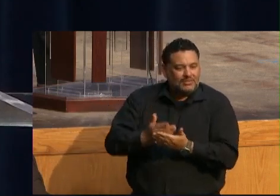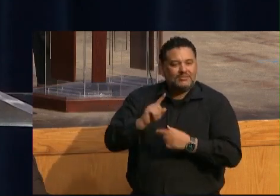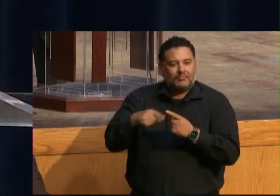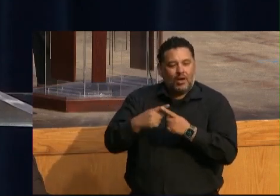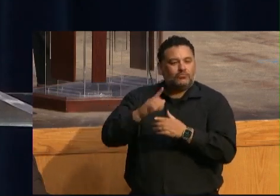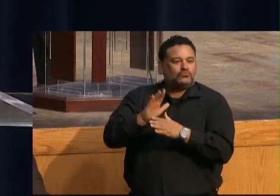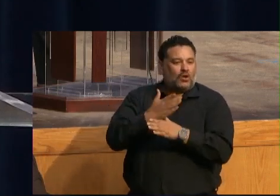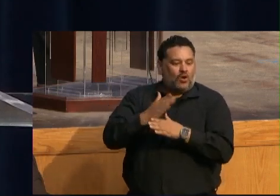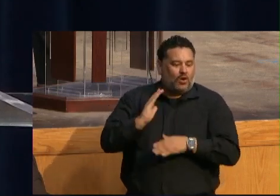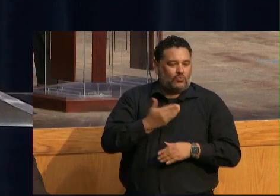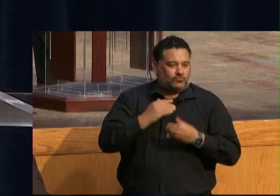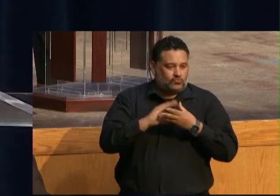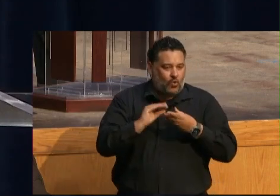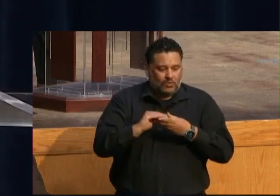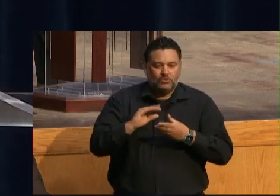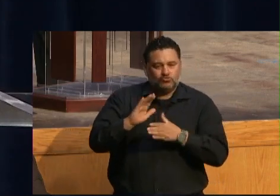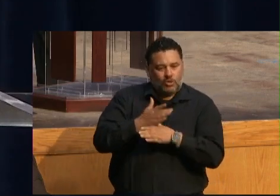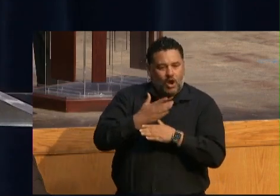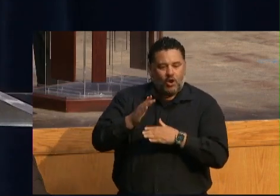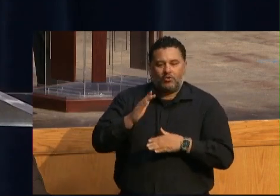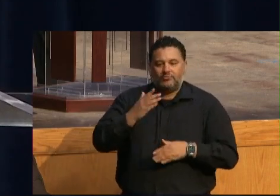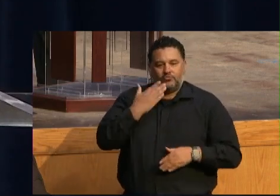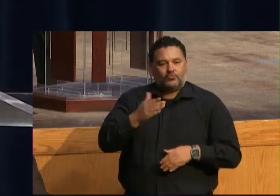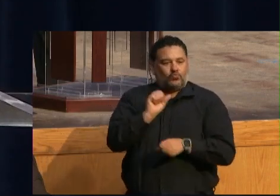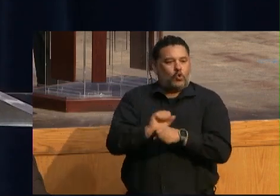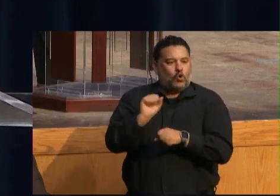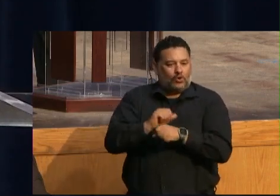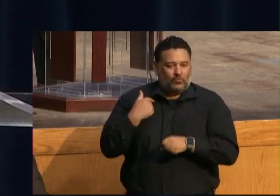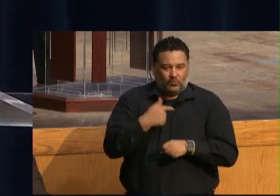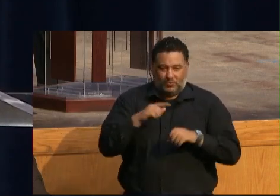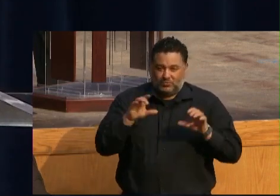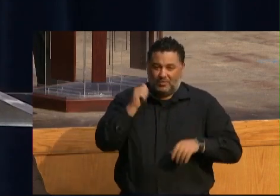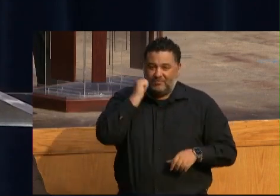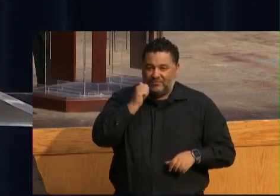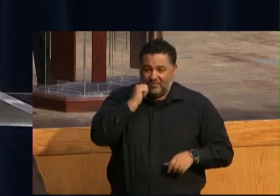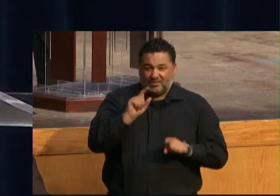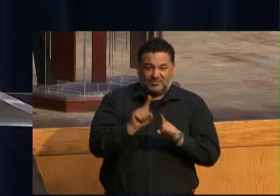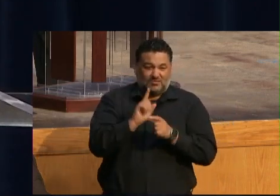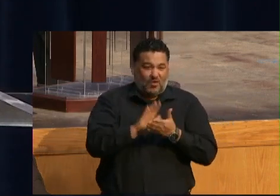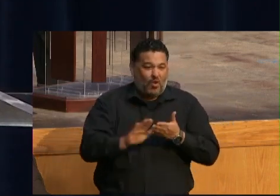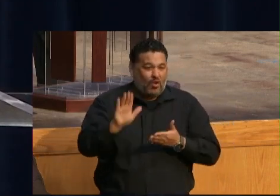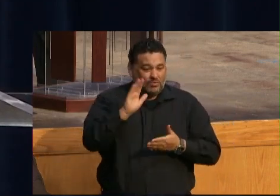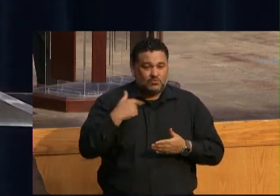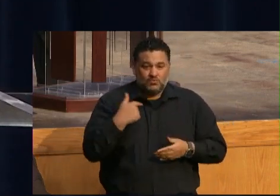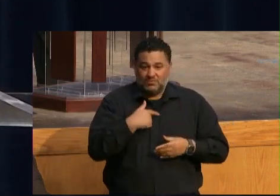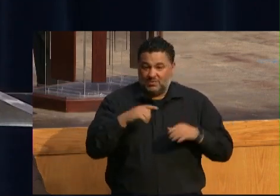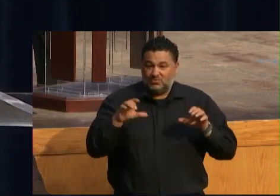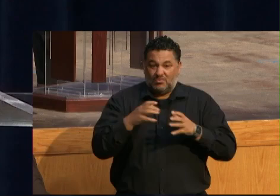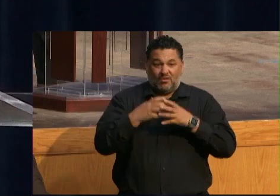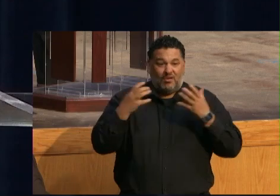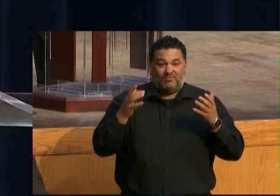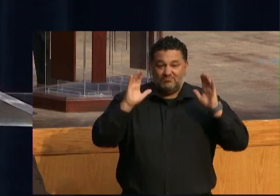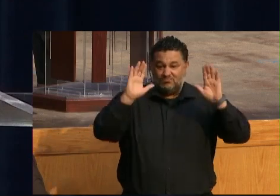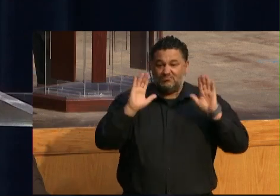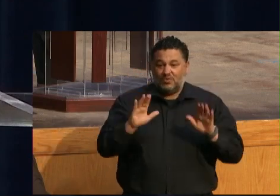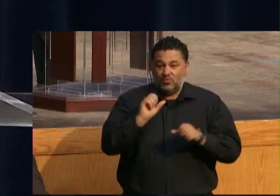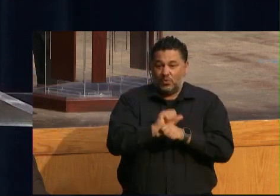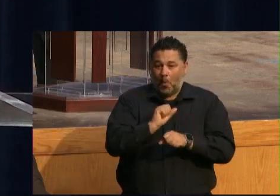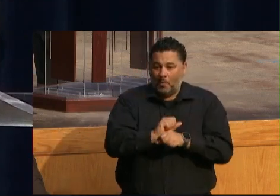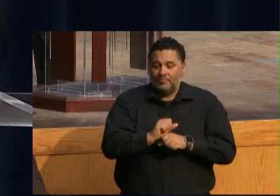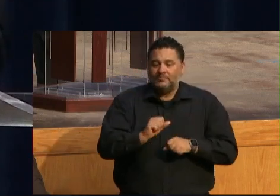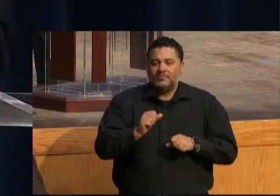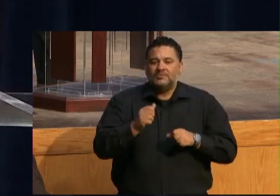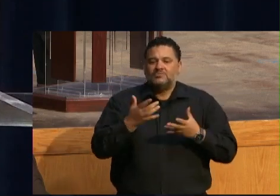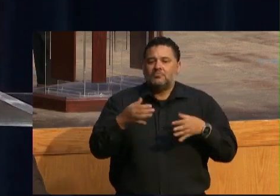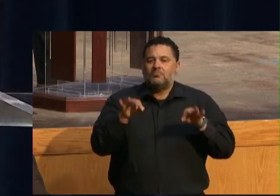about sharing with HLC the good work that we do every day as a college. And we do a lot of great work. And it's just a matter of making